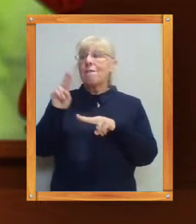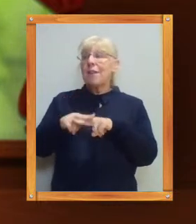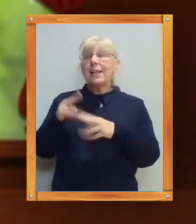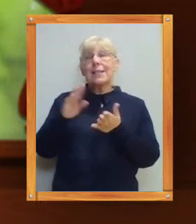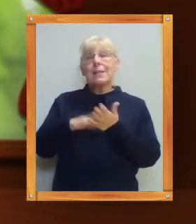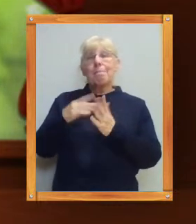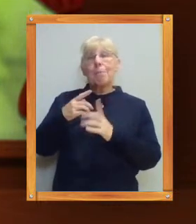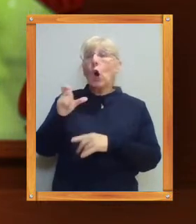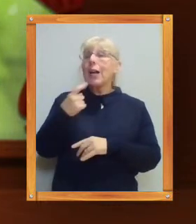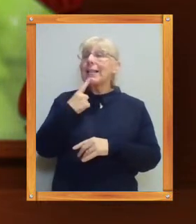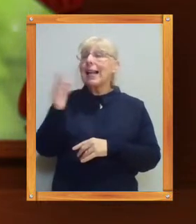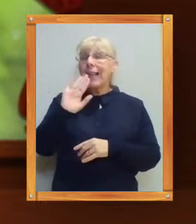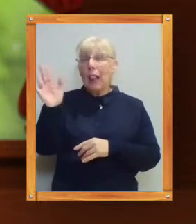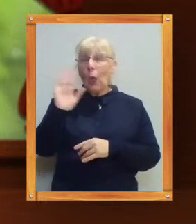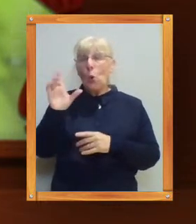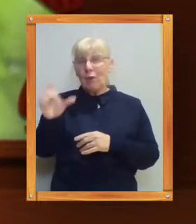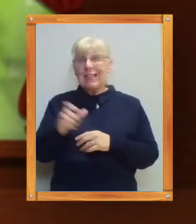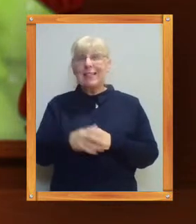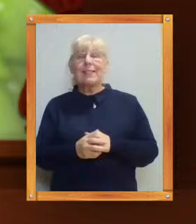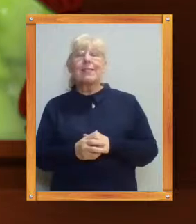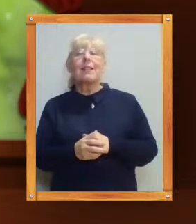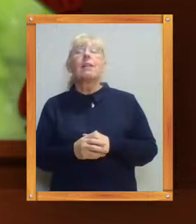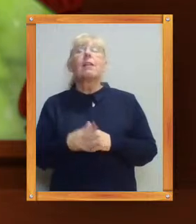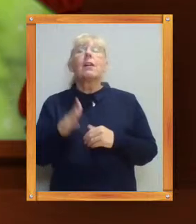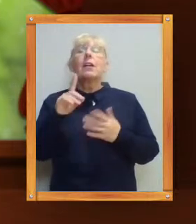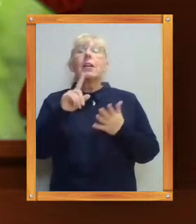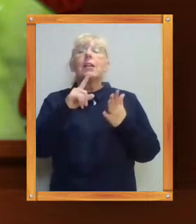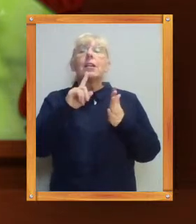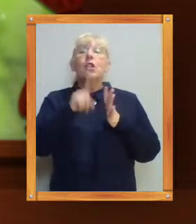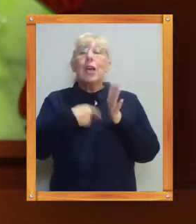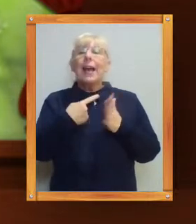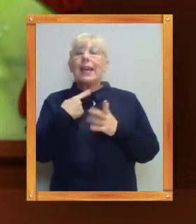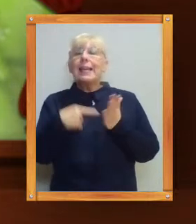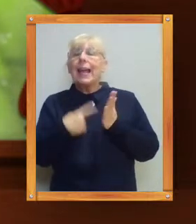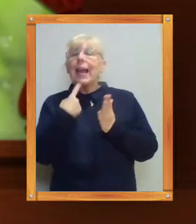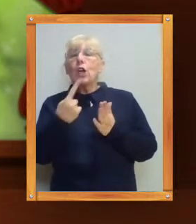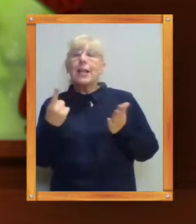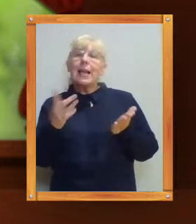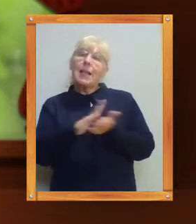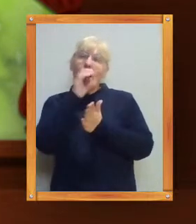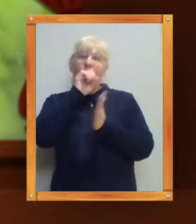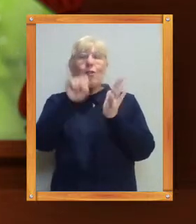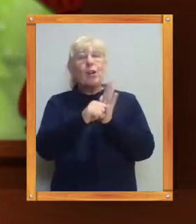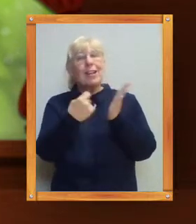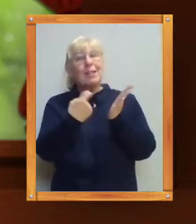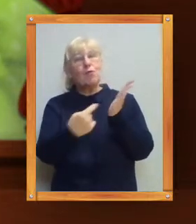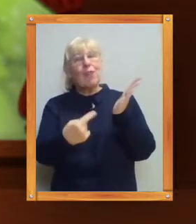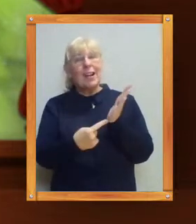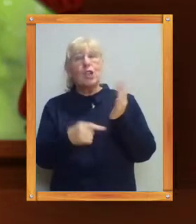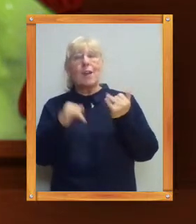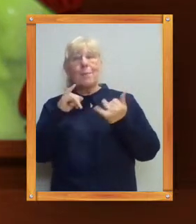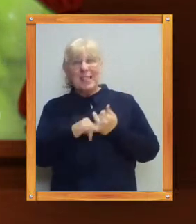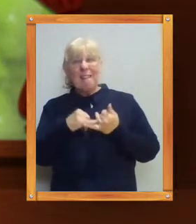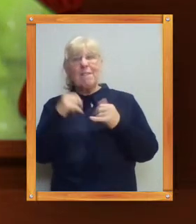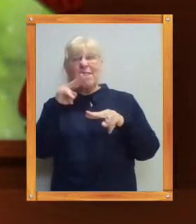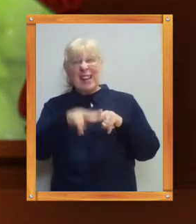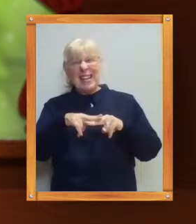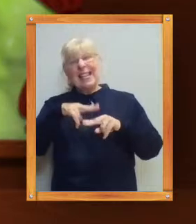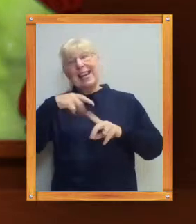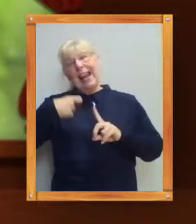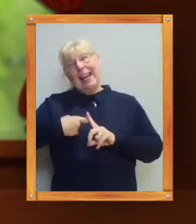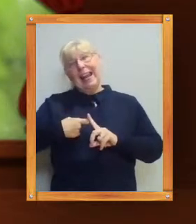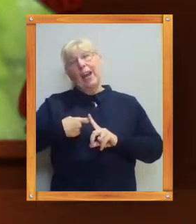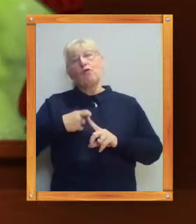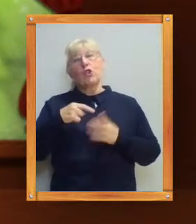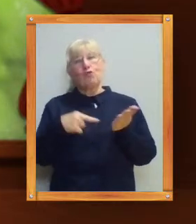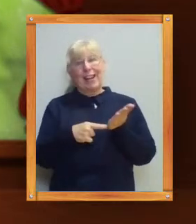Chris tonight. Jenny Trainer shouts in, Merry Christmas Randalstown, from Stefan Finton and Kieran Trainer. And hi to